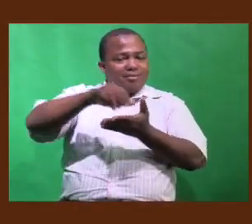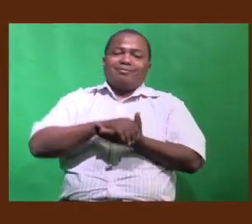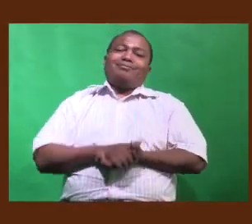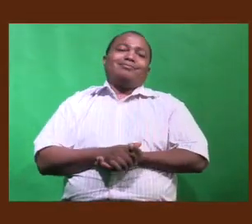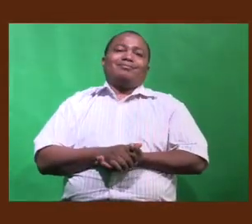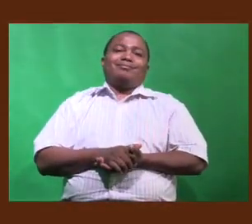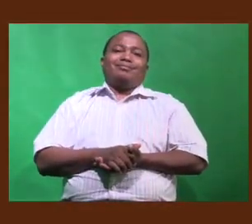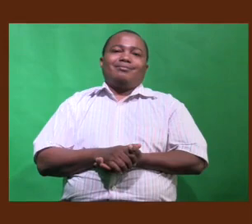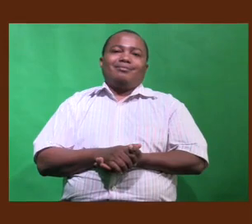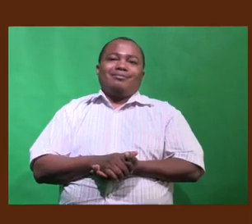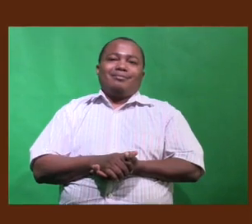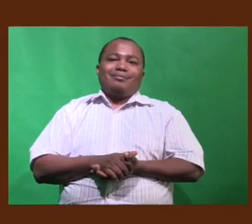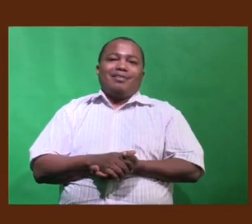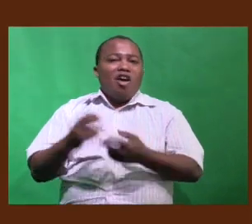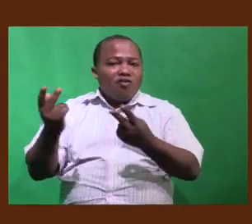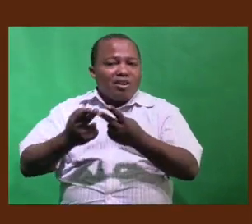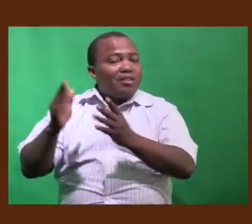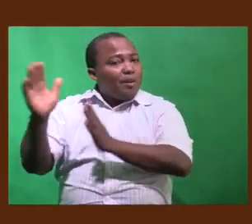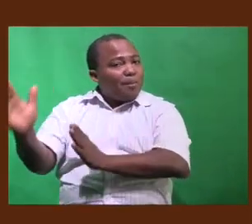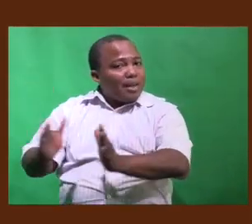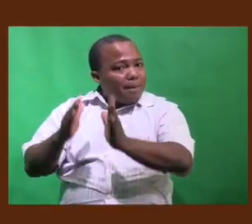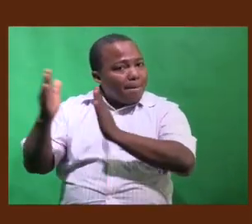And the prepaid expenses